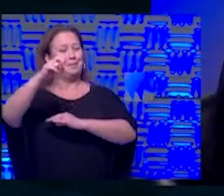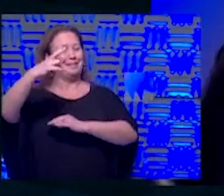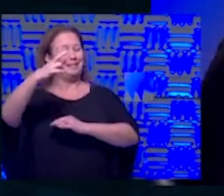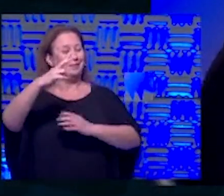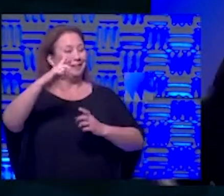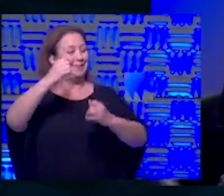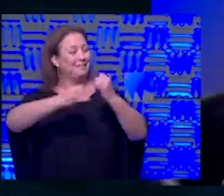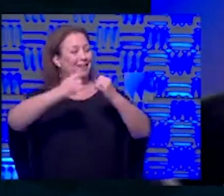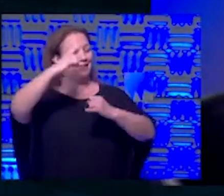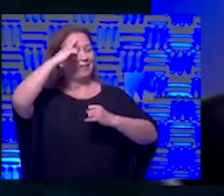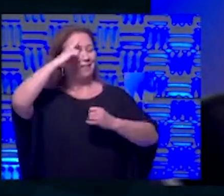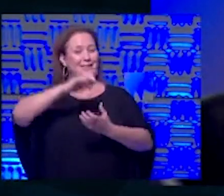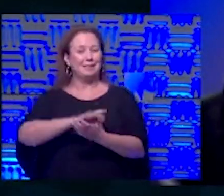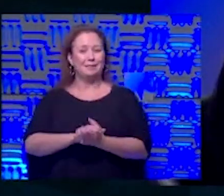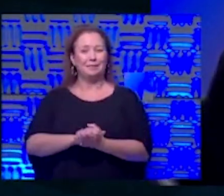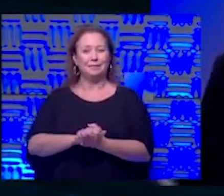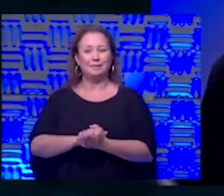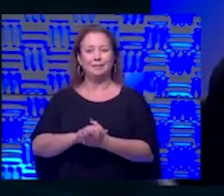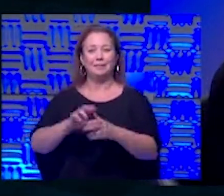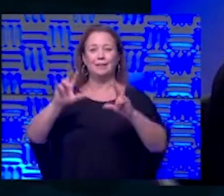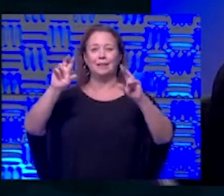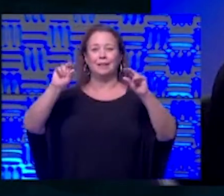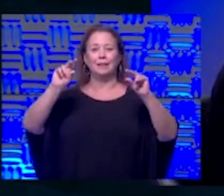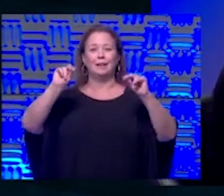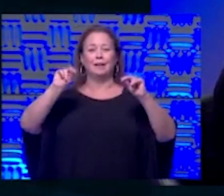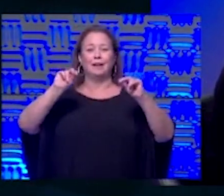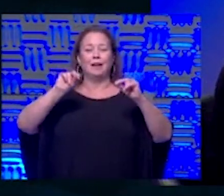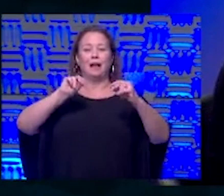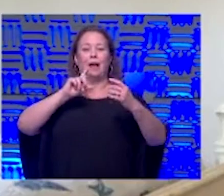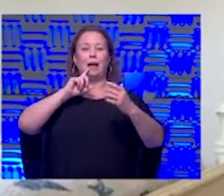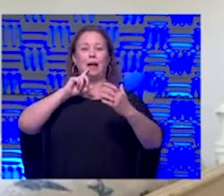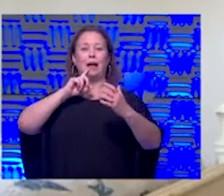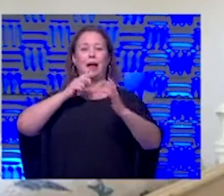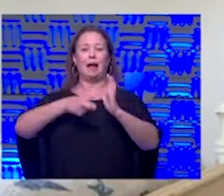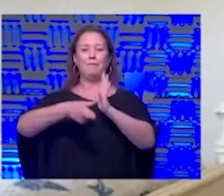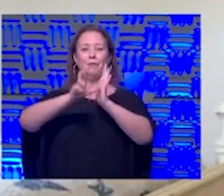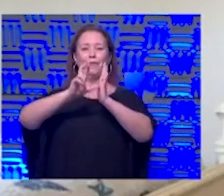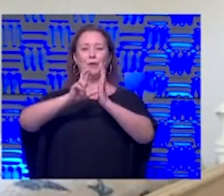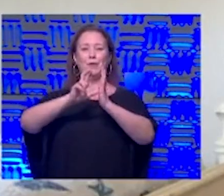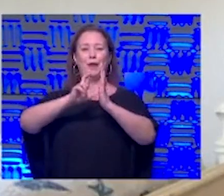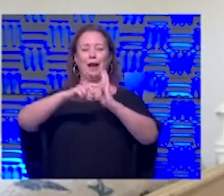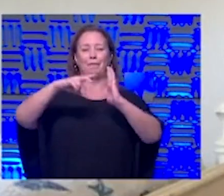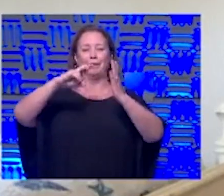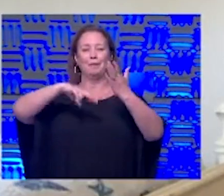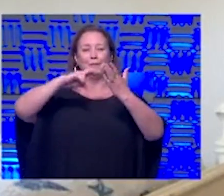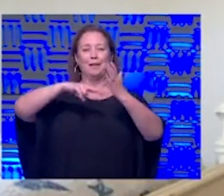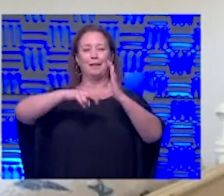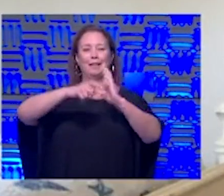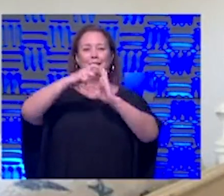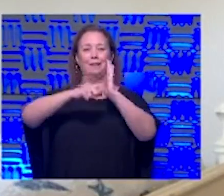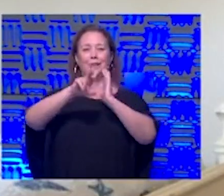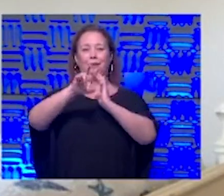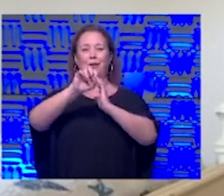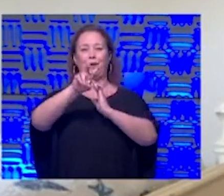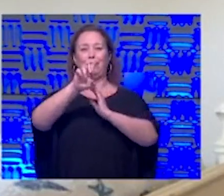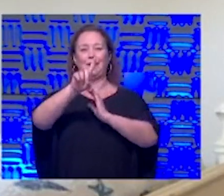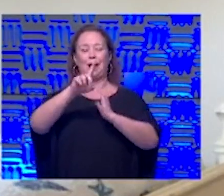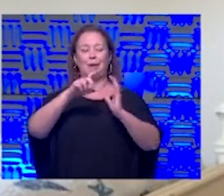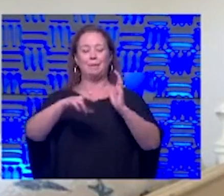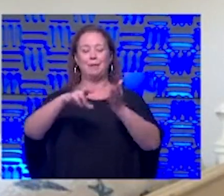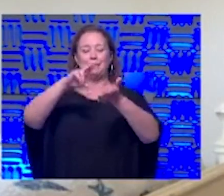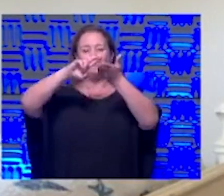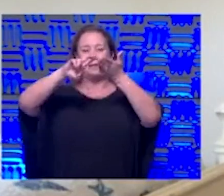thoughts? No, I'm going to be doing literature reviews. There's a lot I have to look up now about COVID